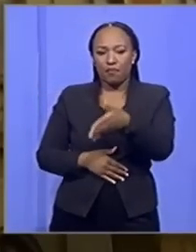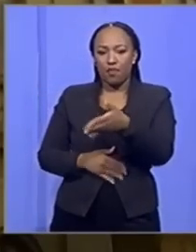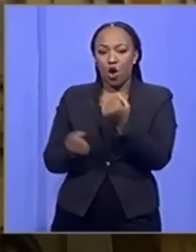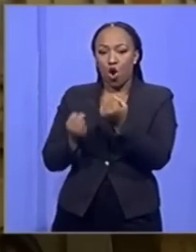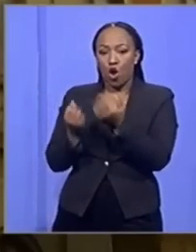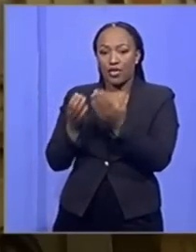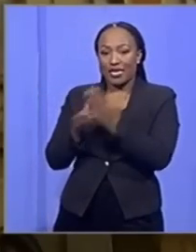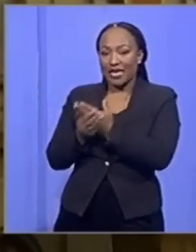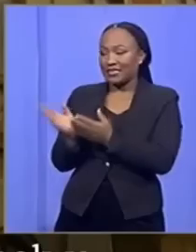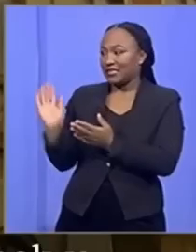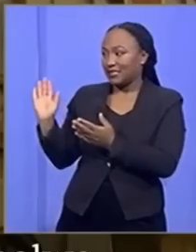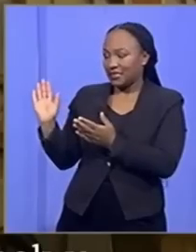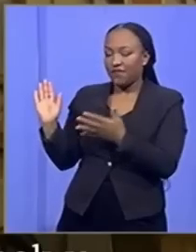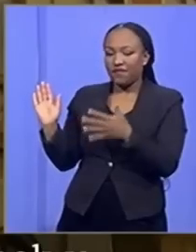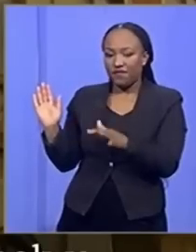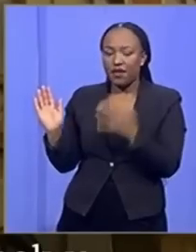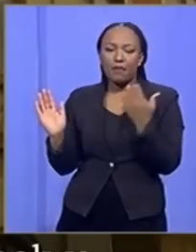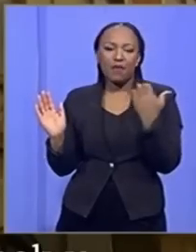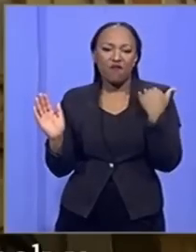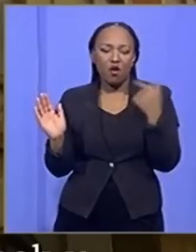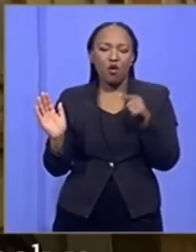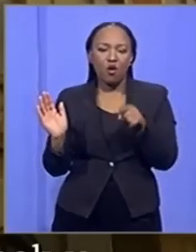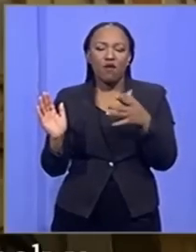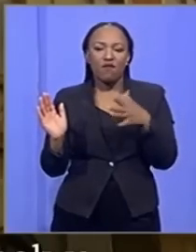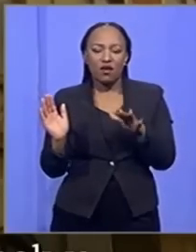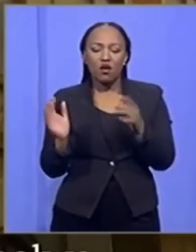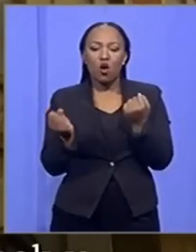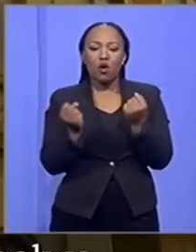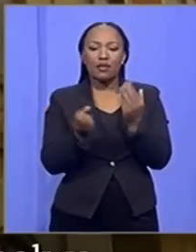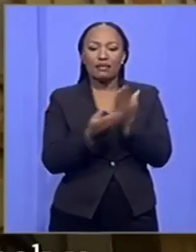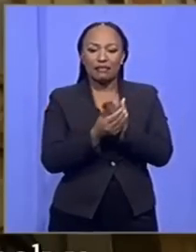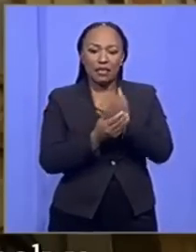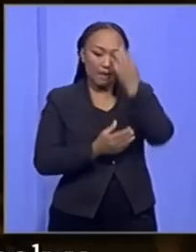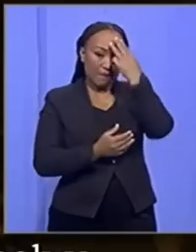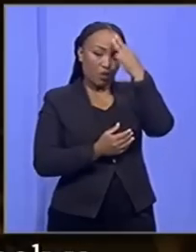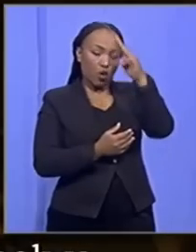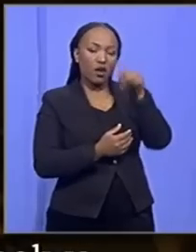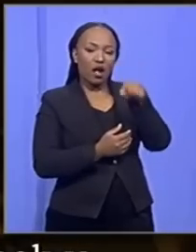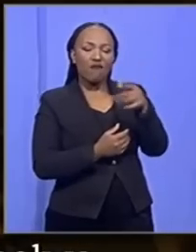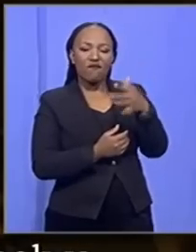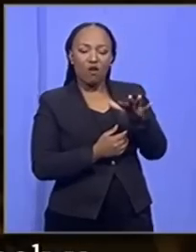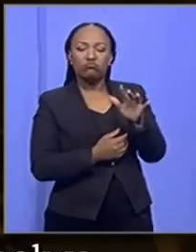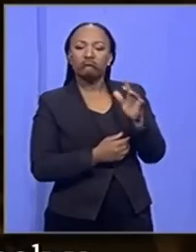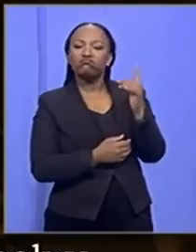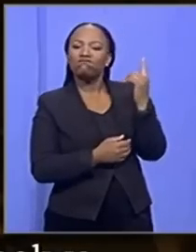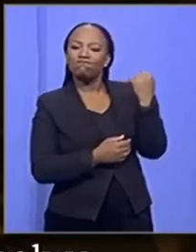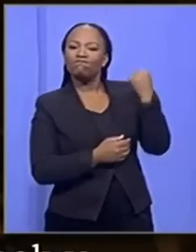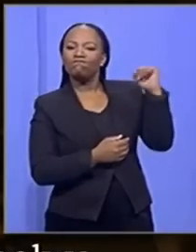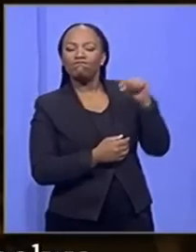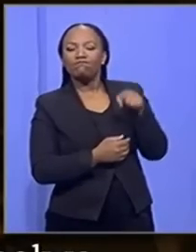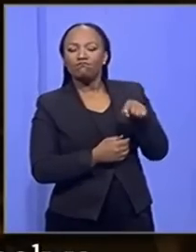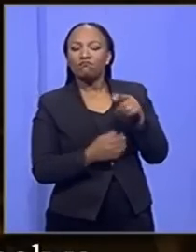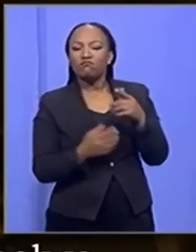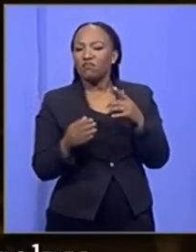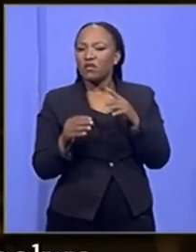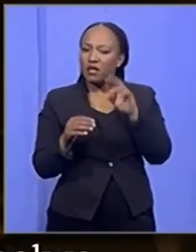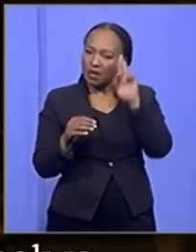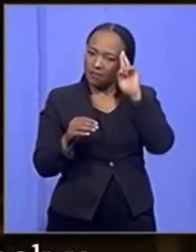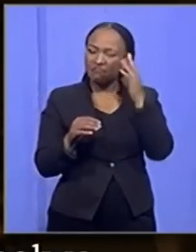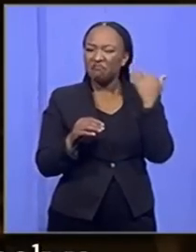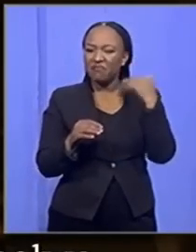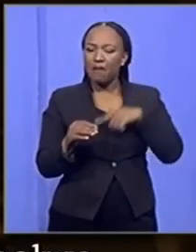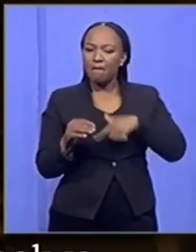eno eo mo malobeng e ne e bidiwa kgotlatshekelo ya boikuelo ya Pretoria. ke teng ka moo balwela kgololesego ba ba akaretsang presidente